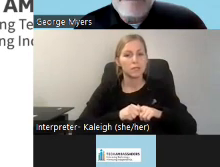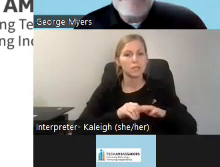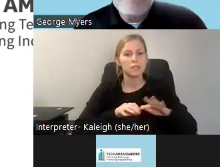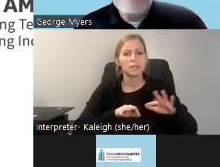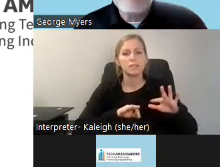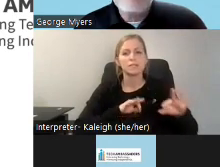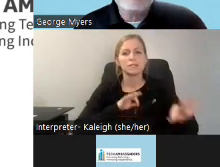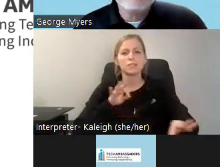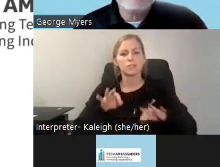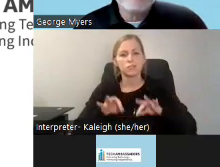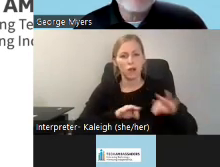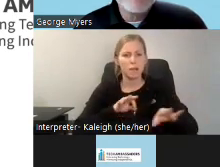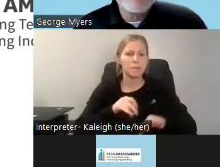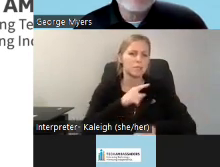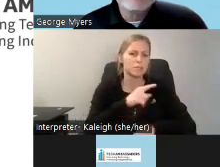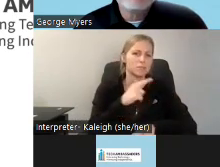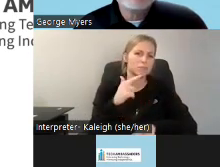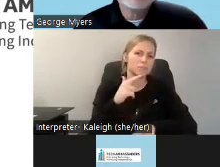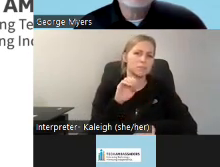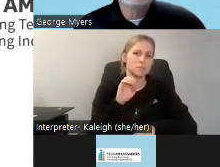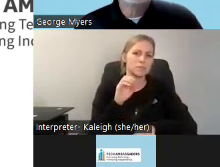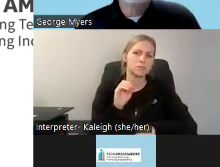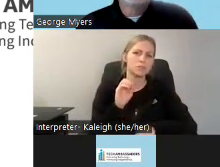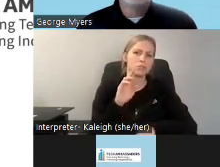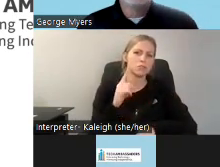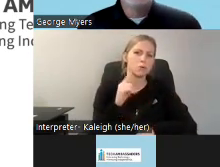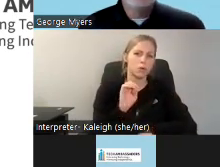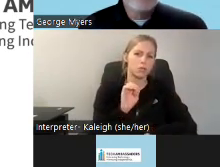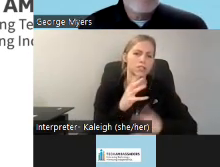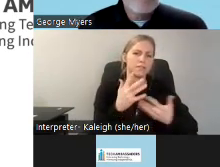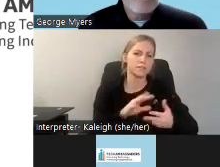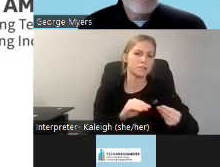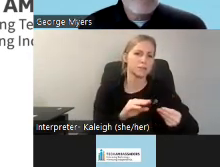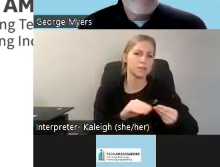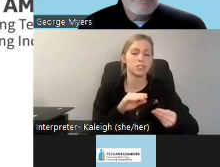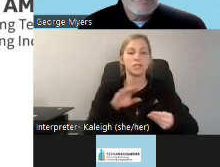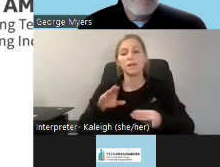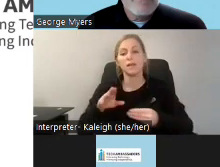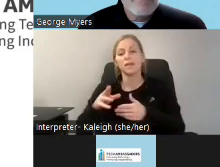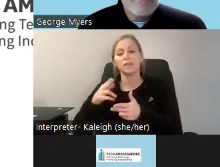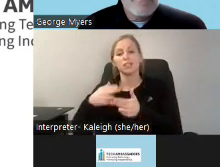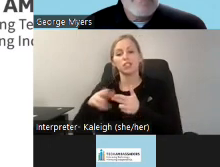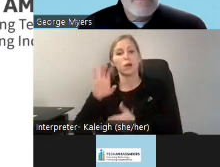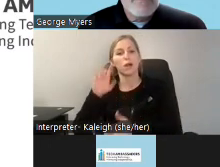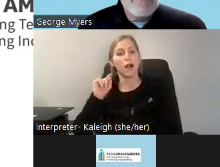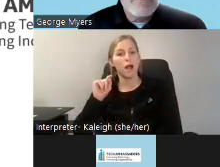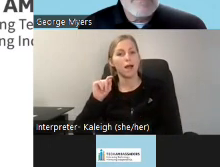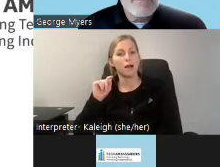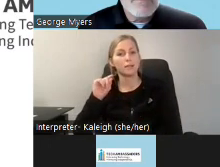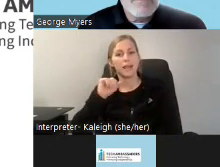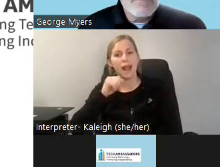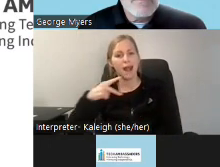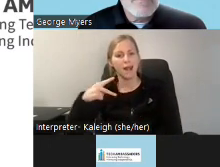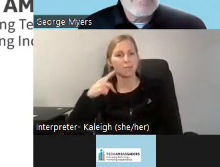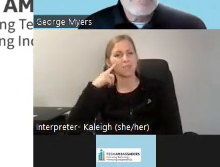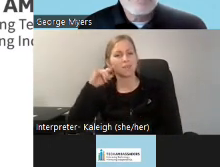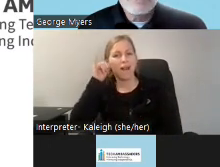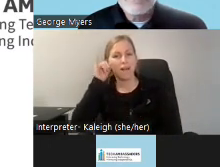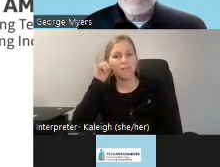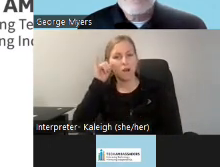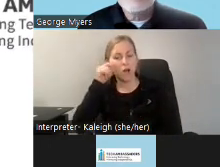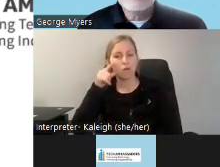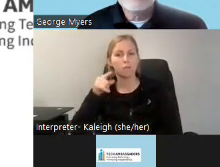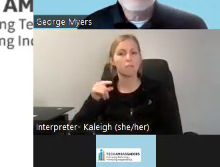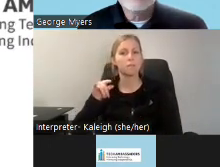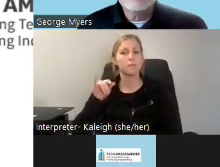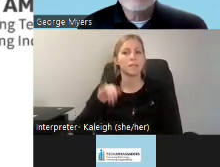describe, as George said, the Shortcuts app on iPhone, and it's